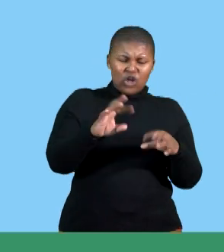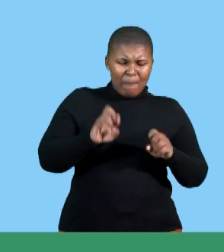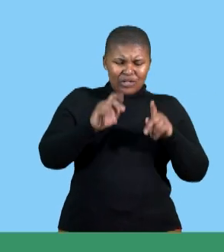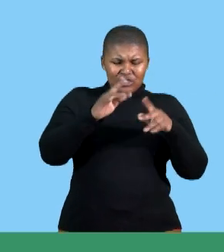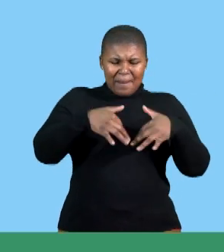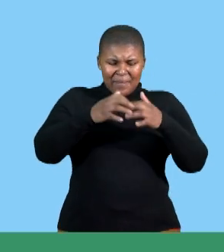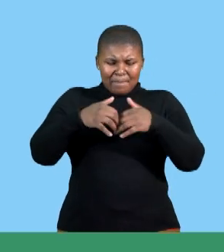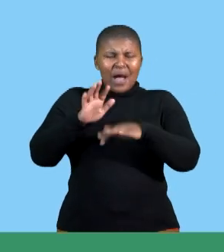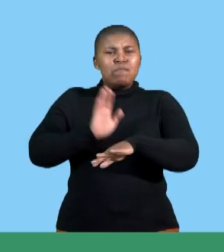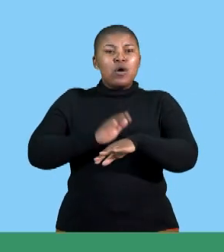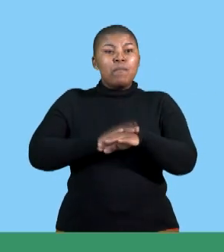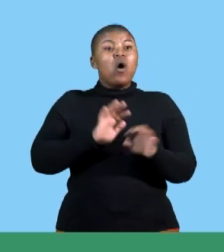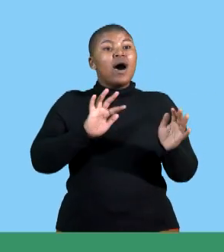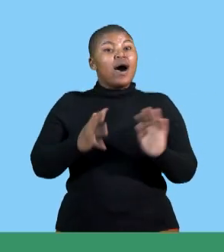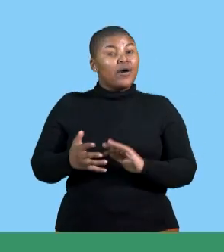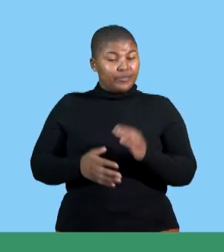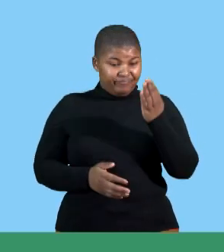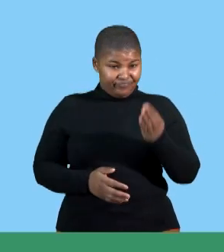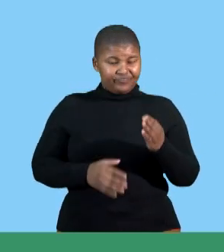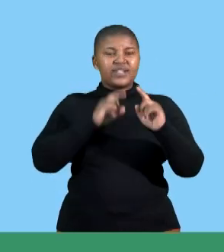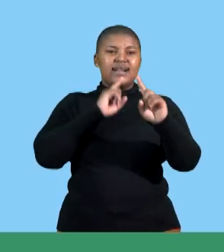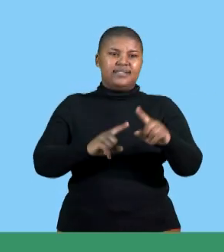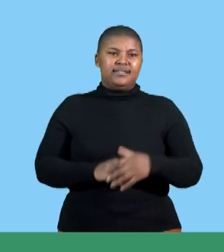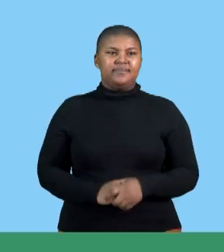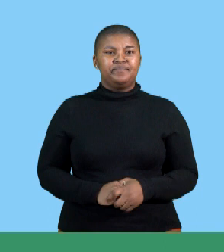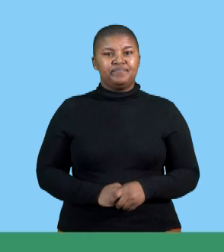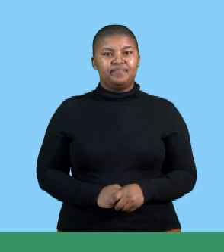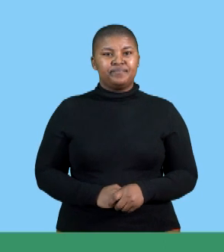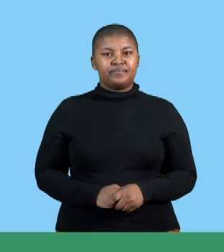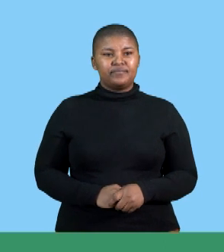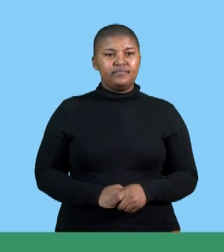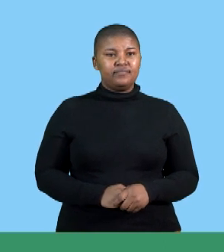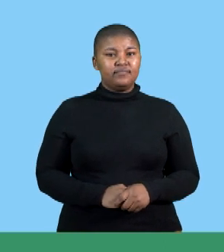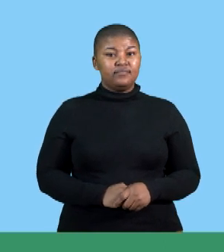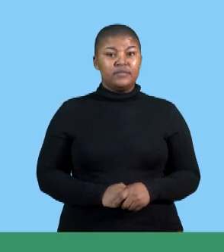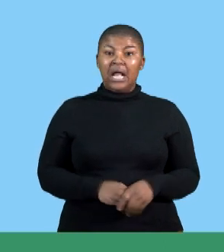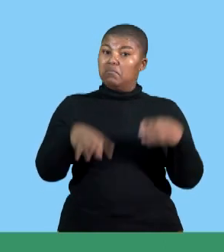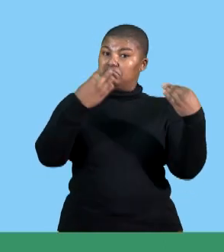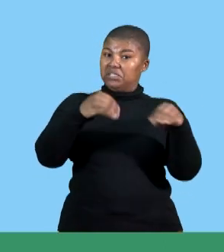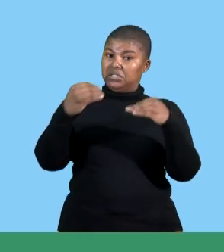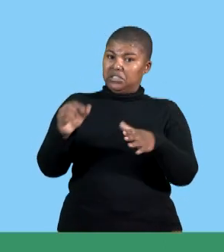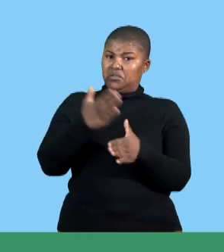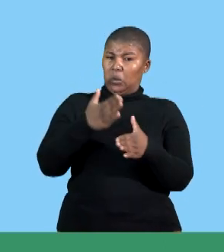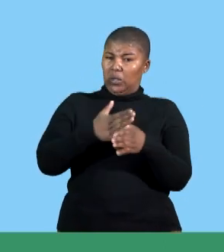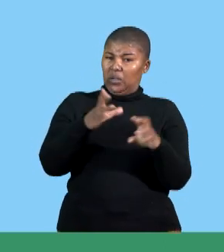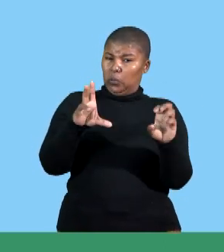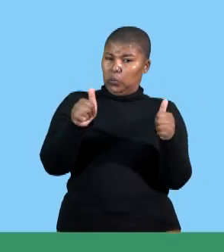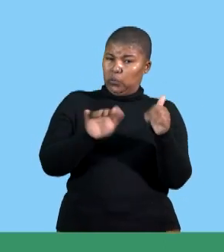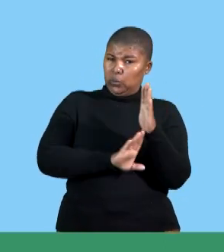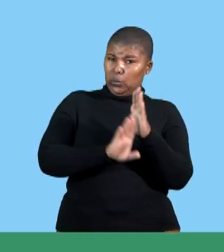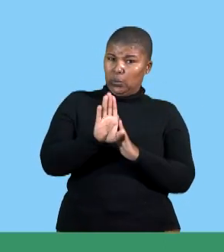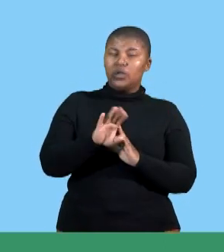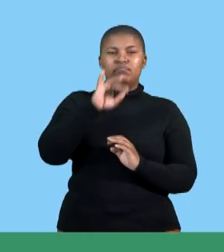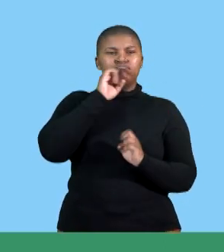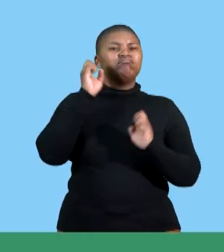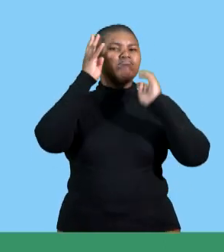generate entrepreneurial opportunities. So these are the answers. Successful entrepreneurs use creative thinking to